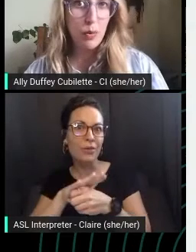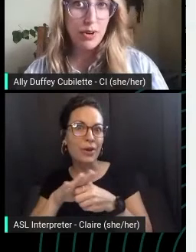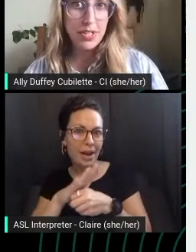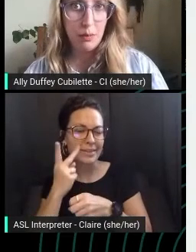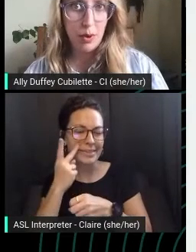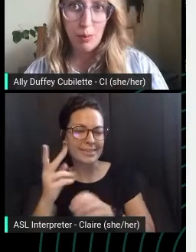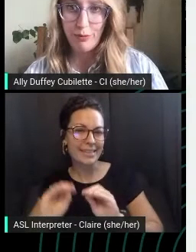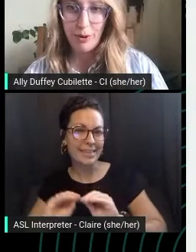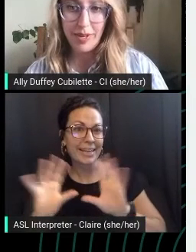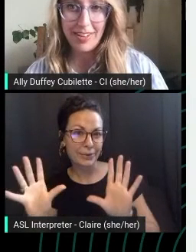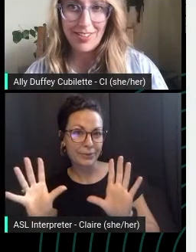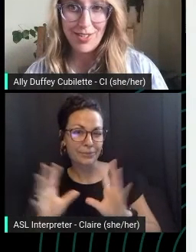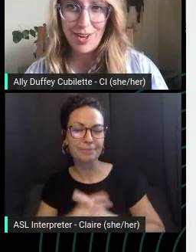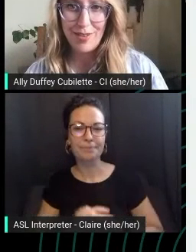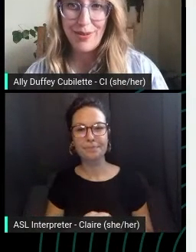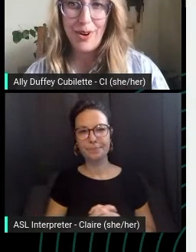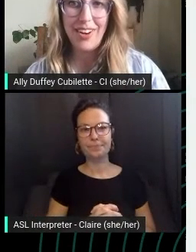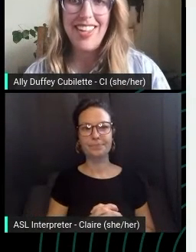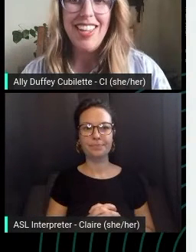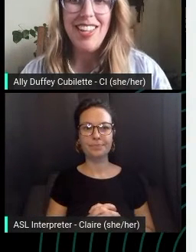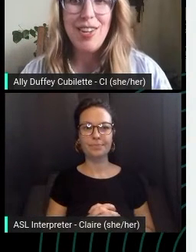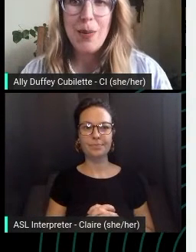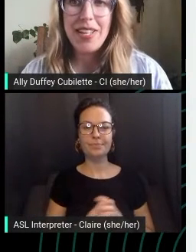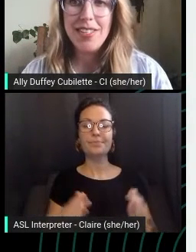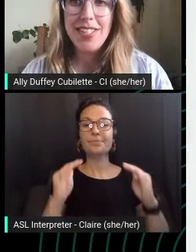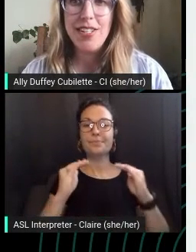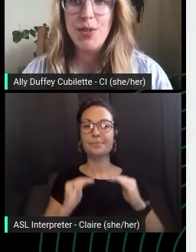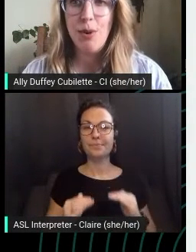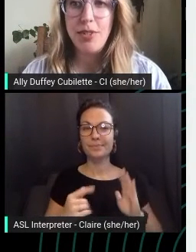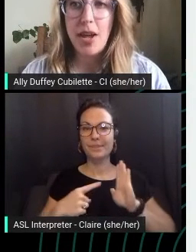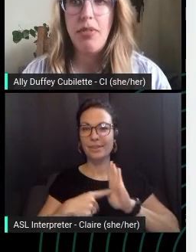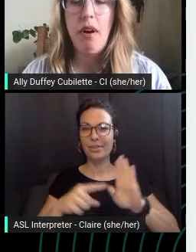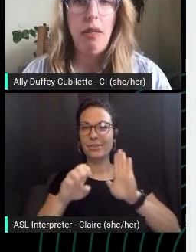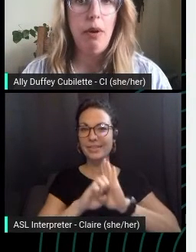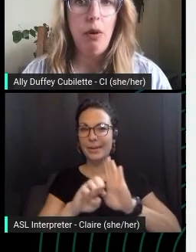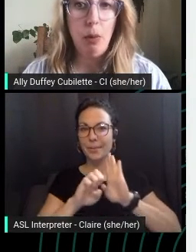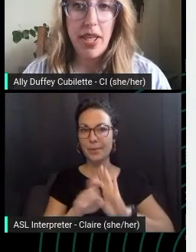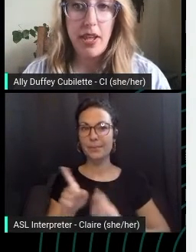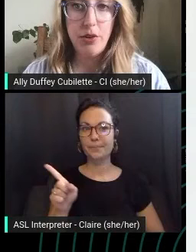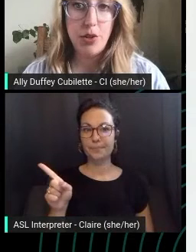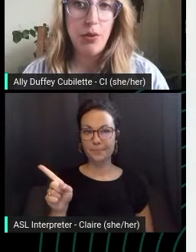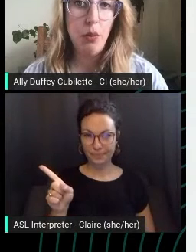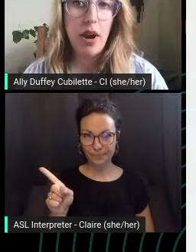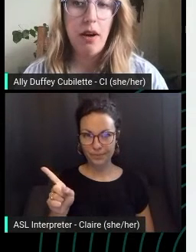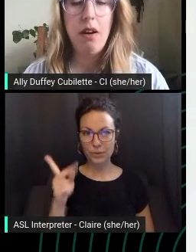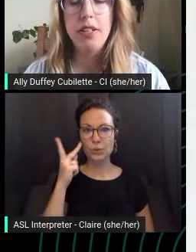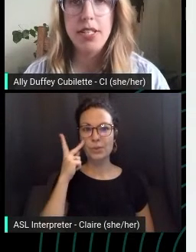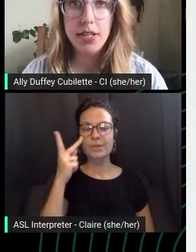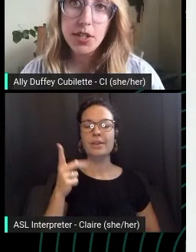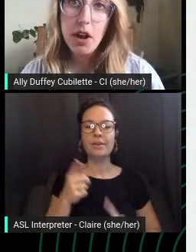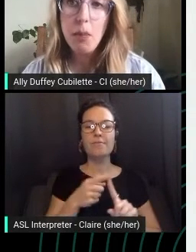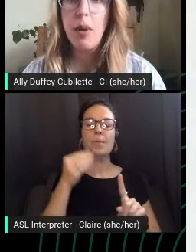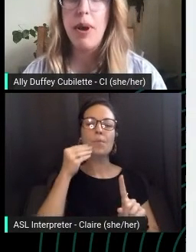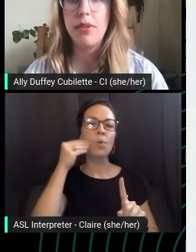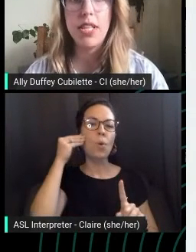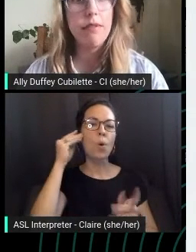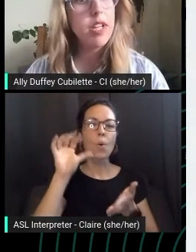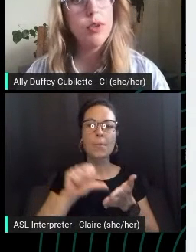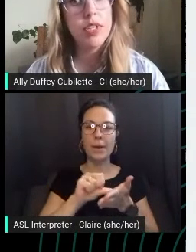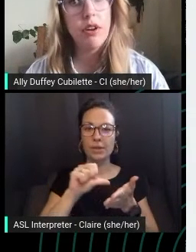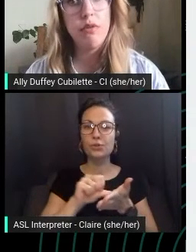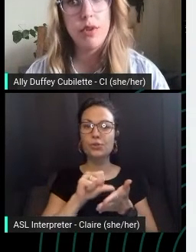Just one more example before we get into GA4. Here we can see scroll depth on the home page, where on desktop,